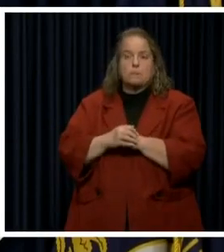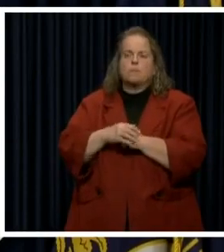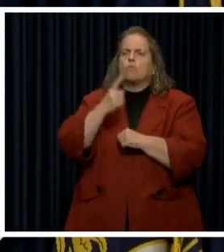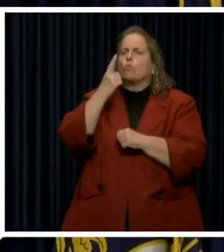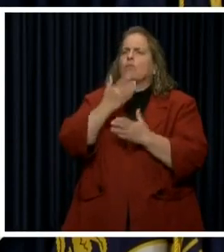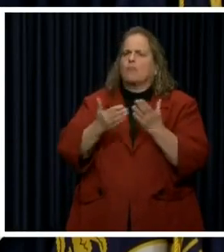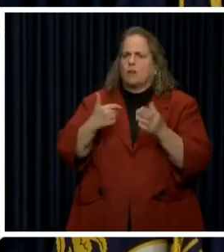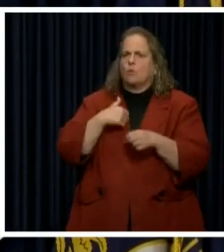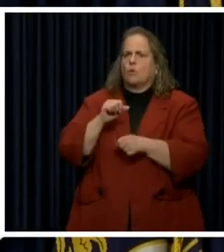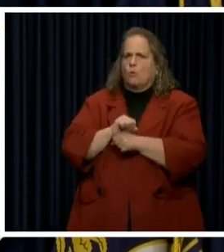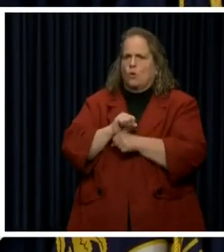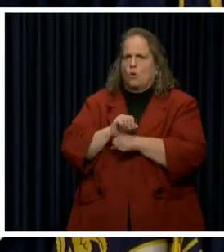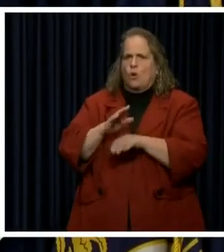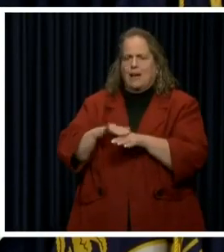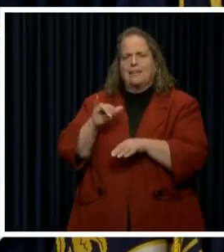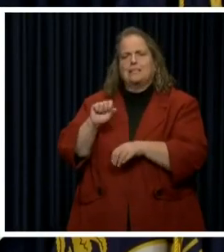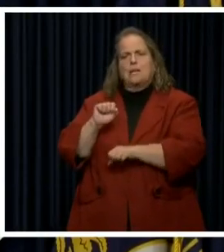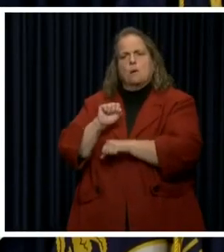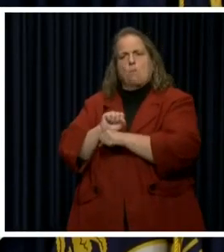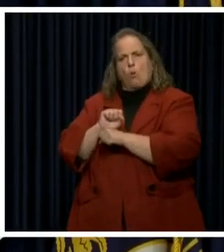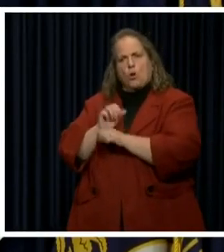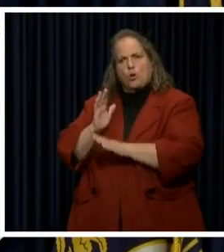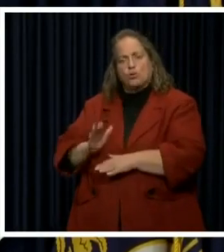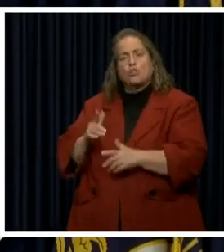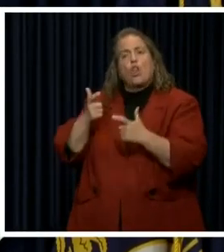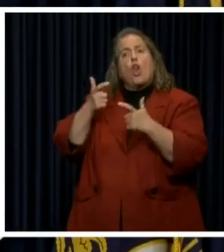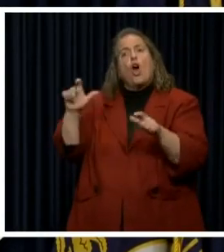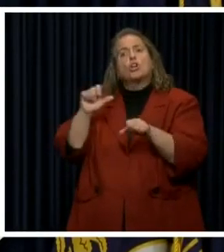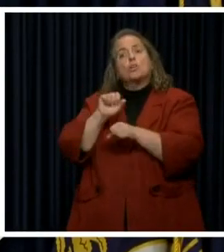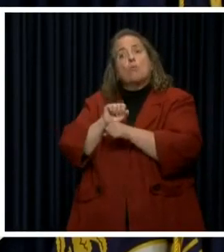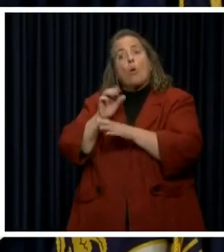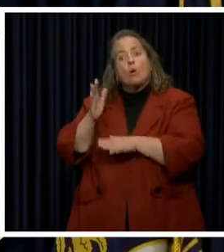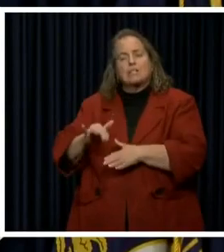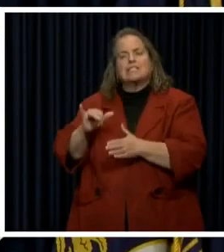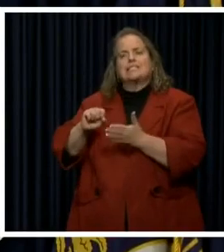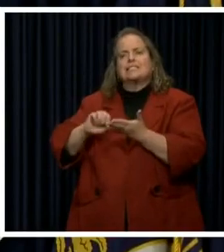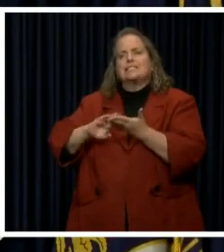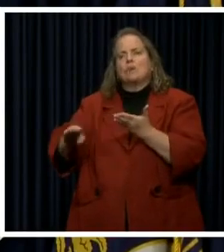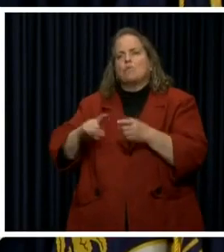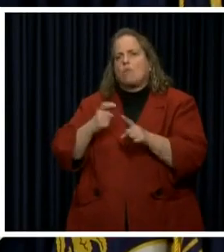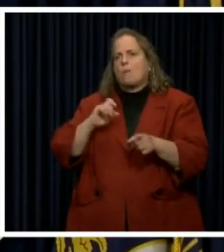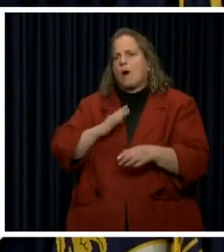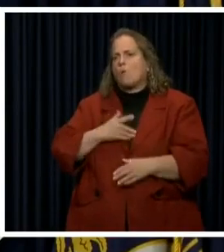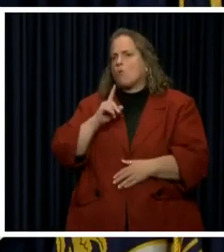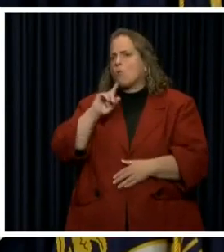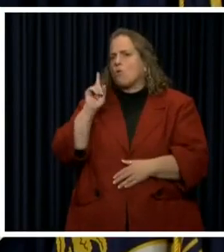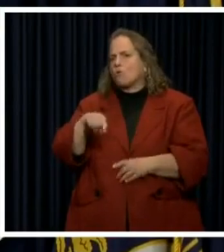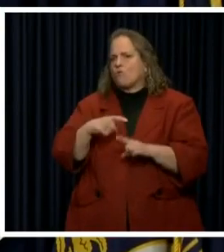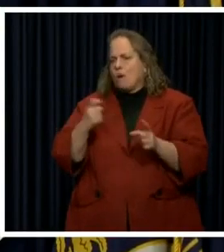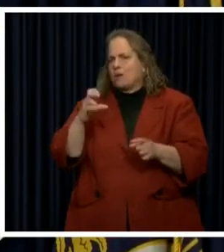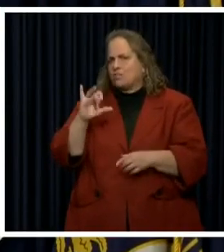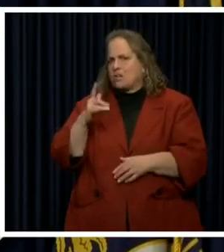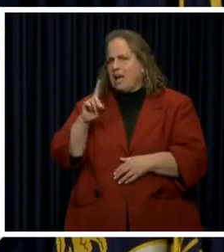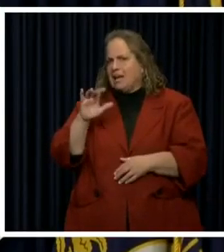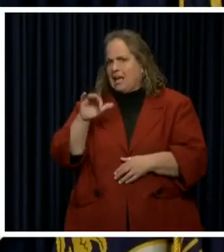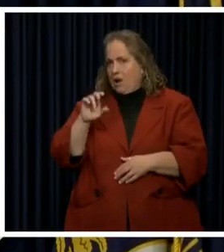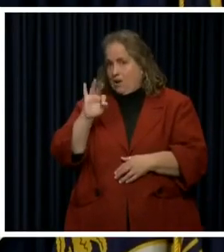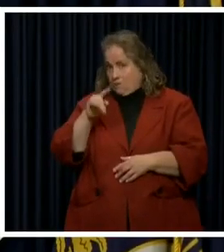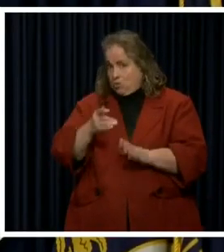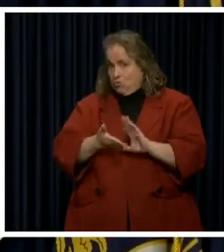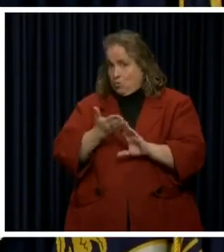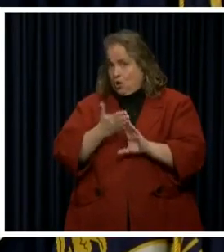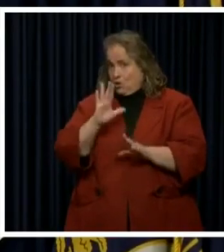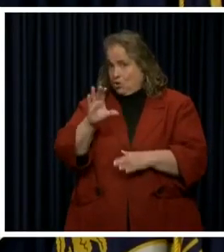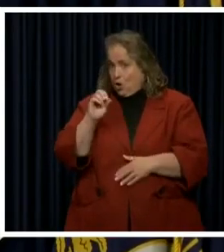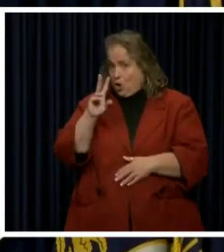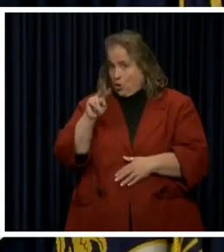through is employers, and large employers certainly are exempt from our order on child care if they run their own. So